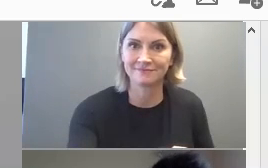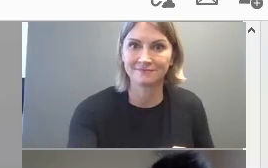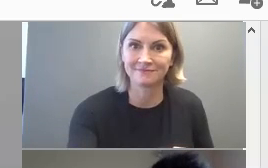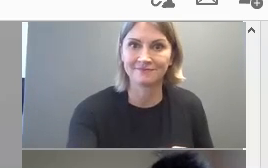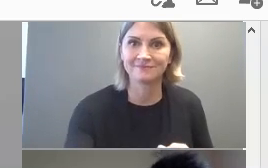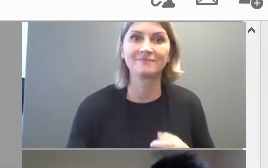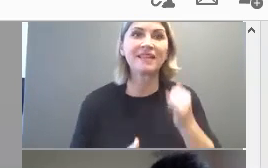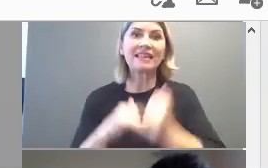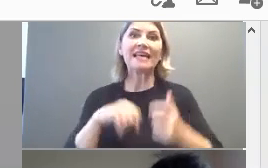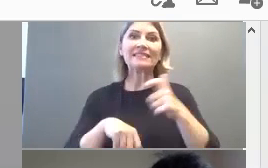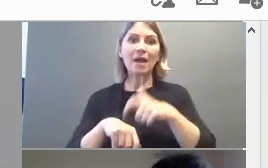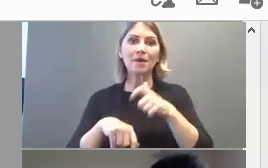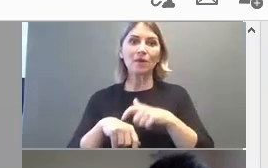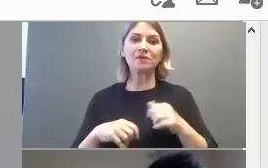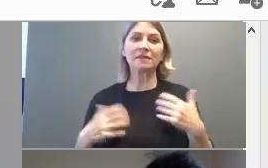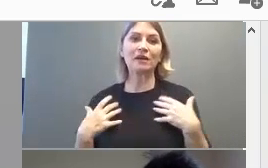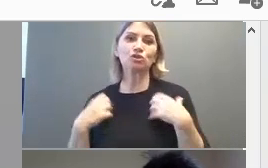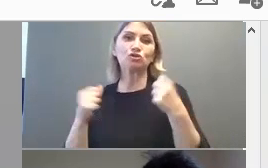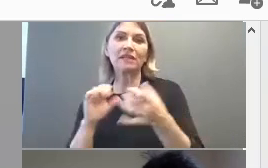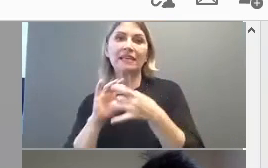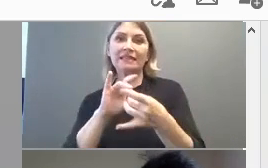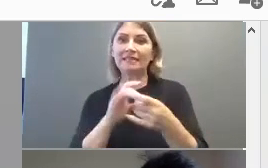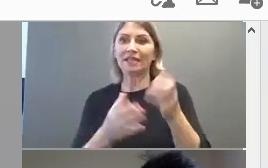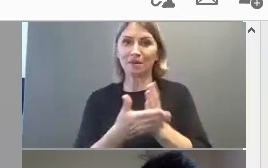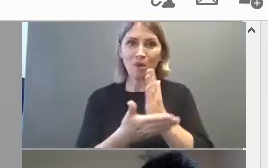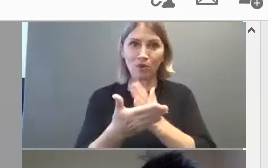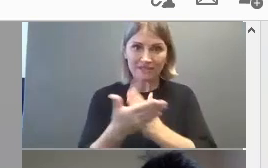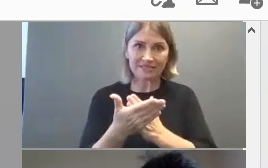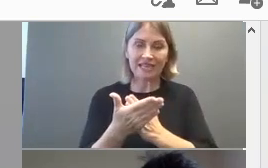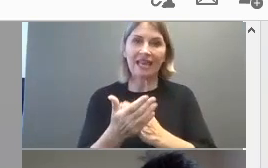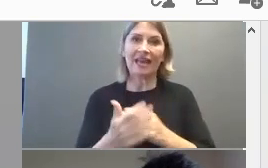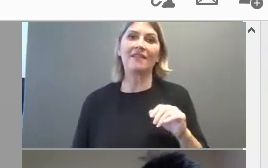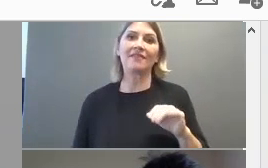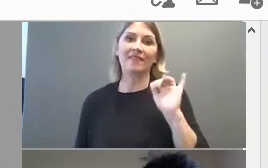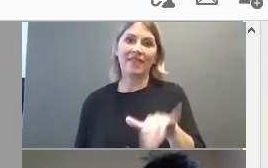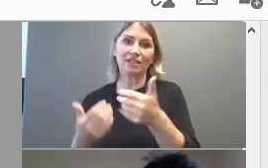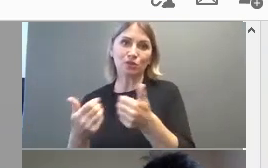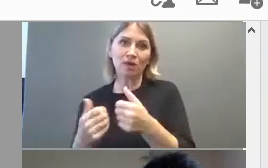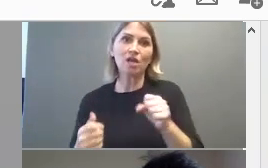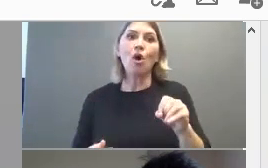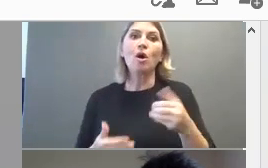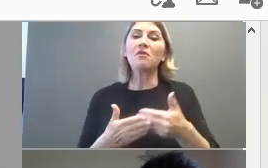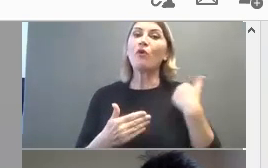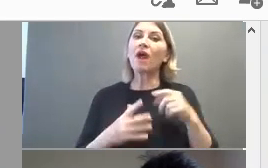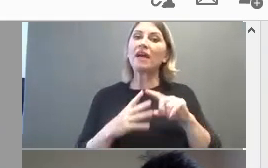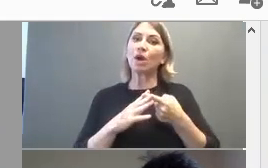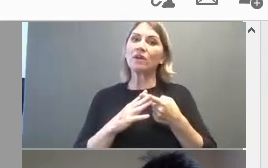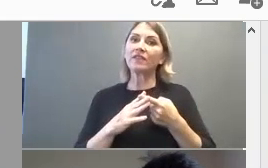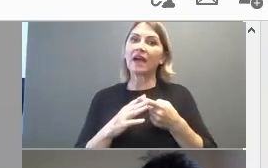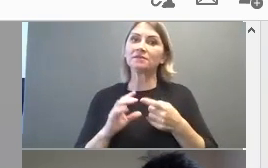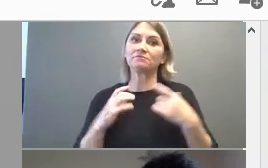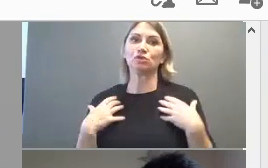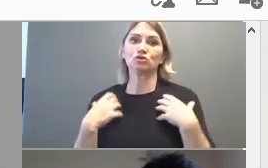topological sorts and strongly connected components, right? So before I begin with strongly connected components, I'm going to go